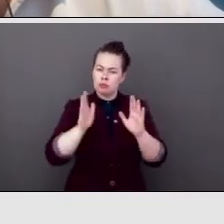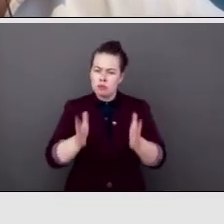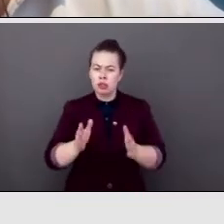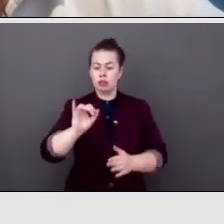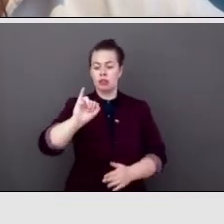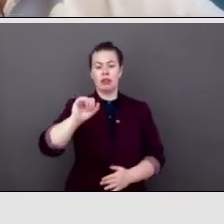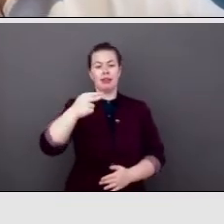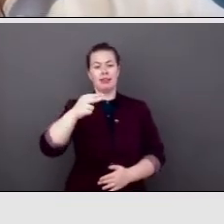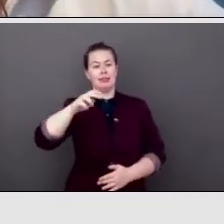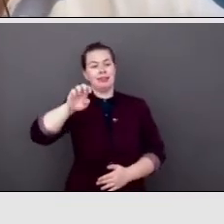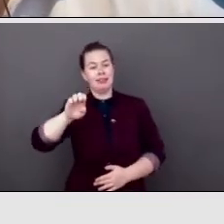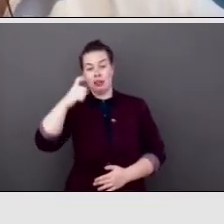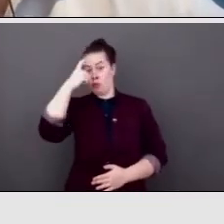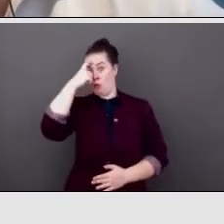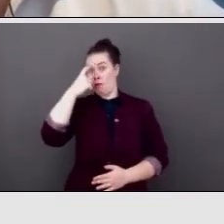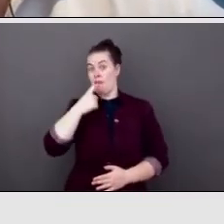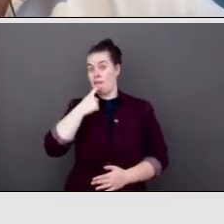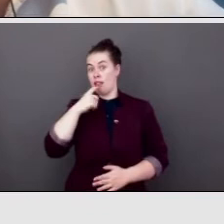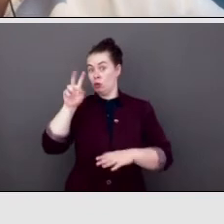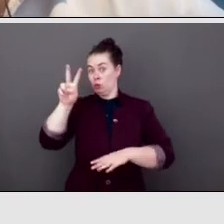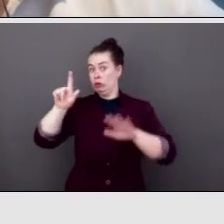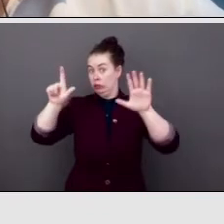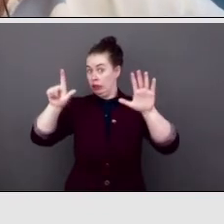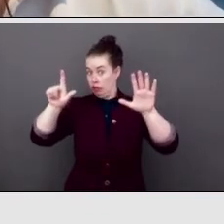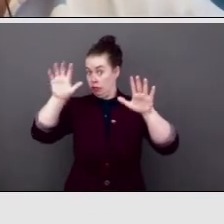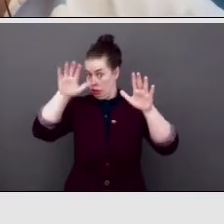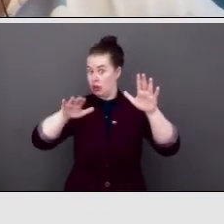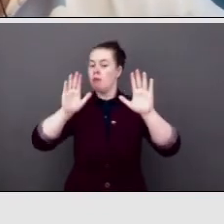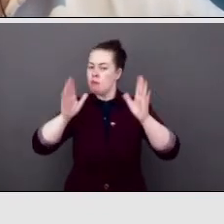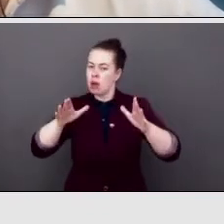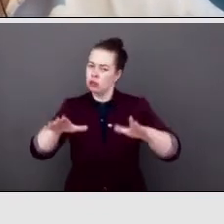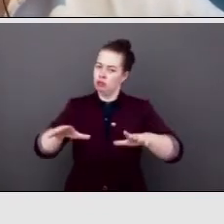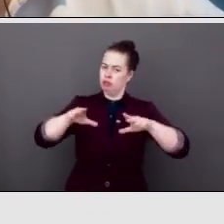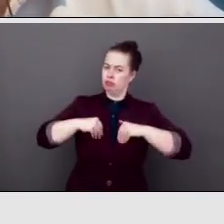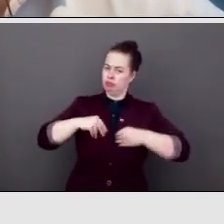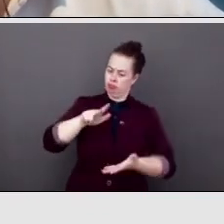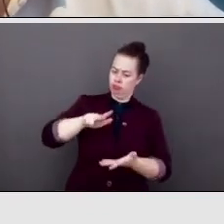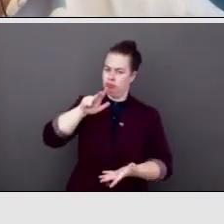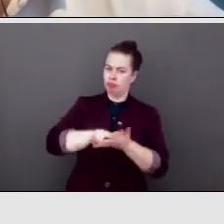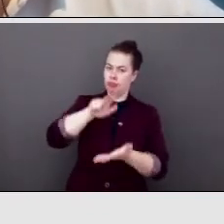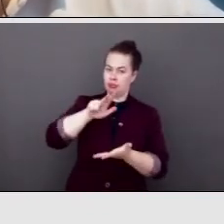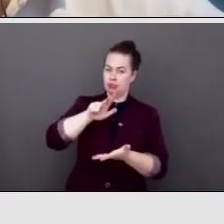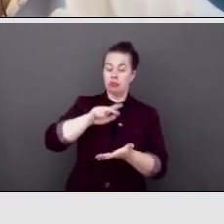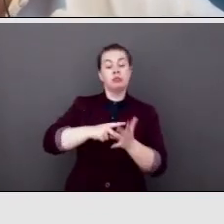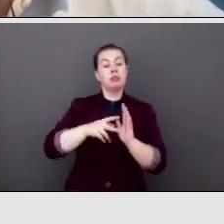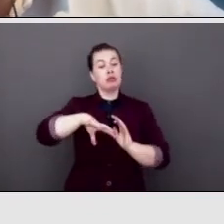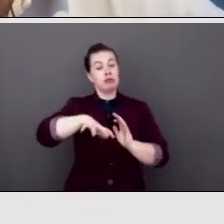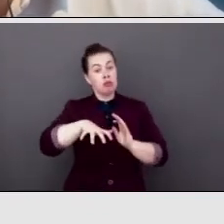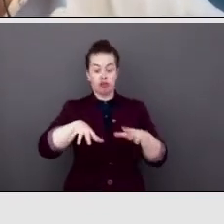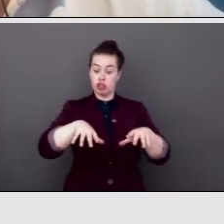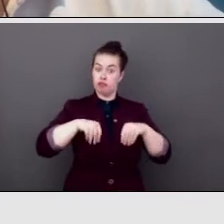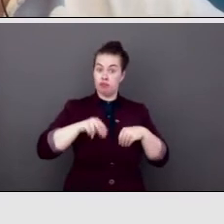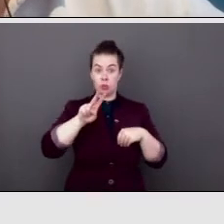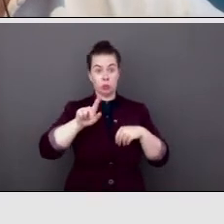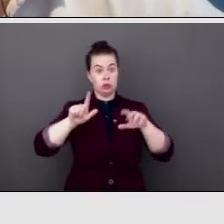Ihe profiles that can implement the specific use cases for interoperability that are